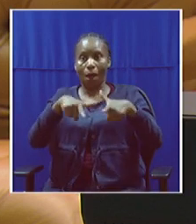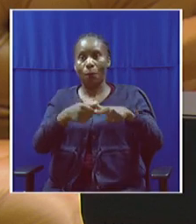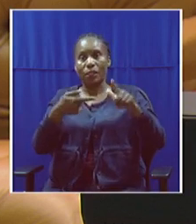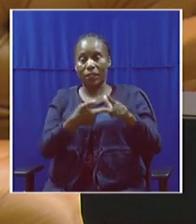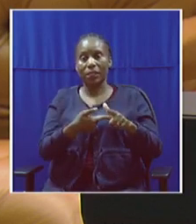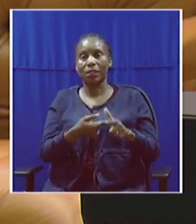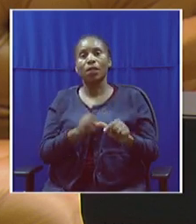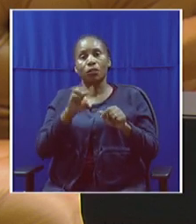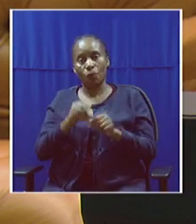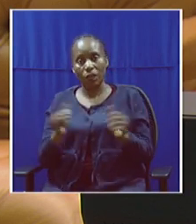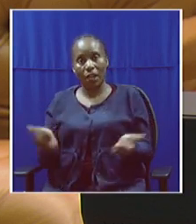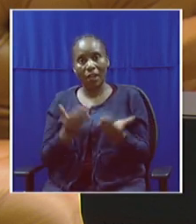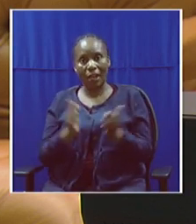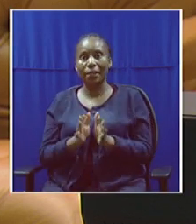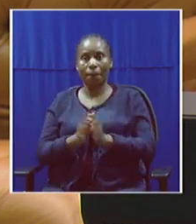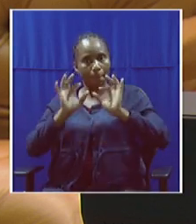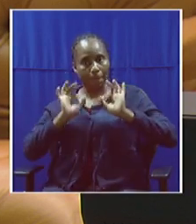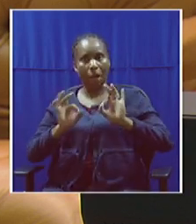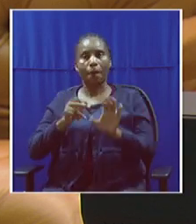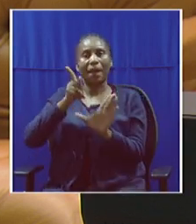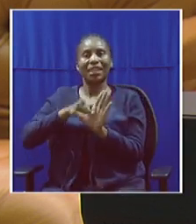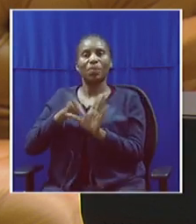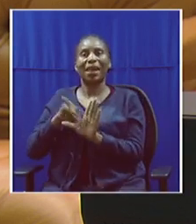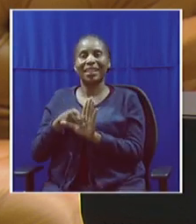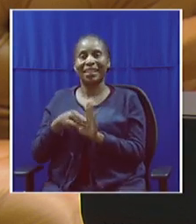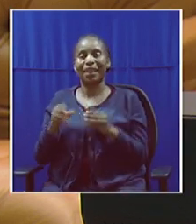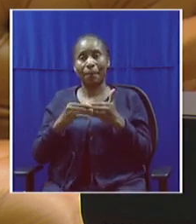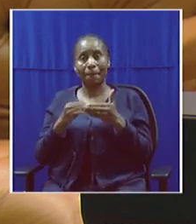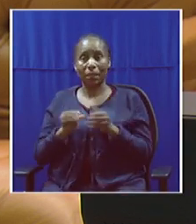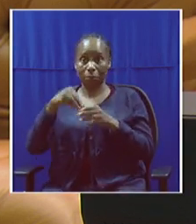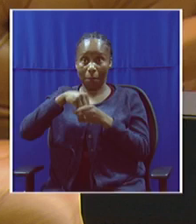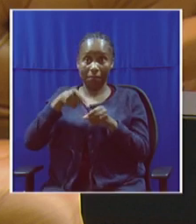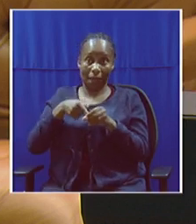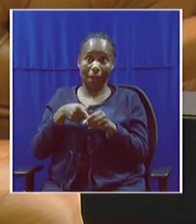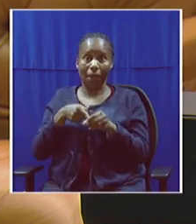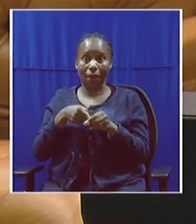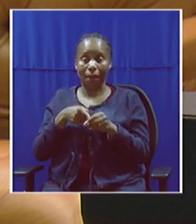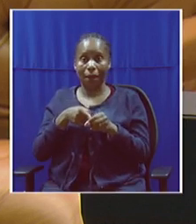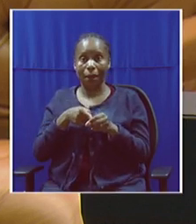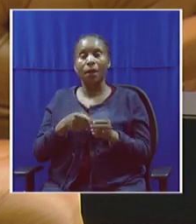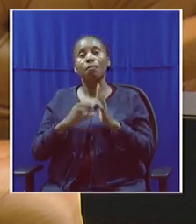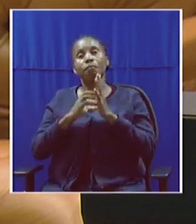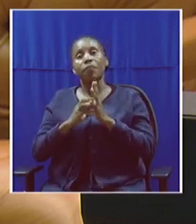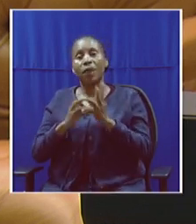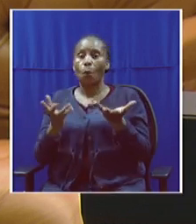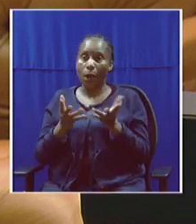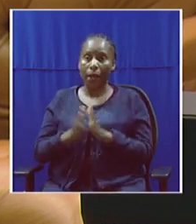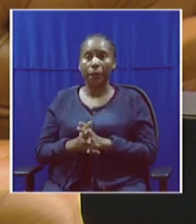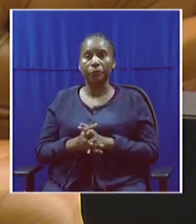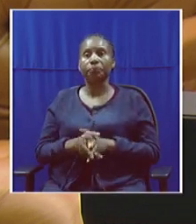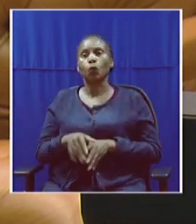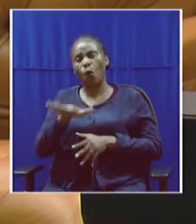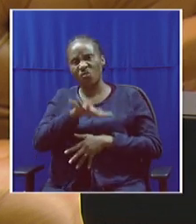encourage effective participation of members in their Affairs in instances where CPAs do not have the necessary